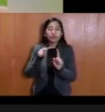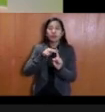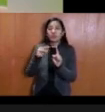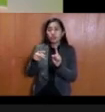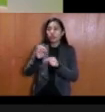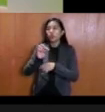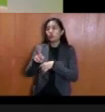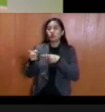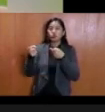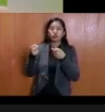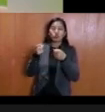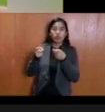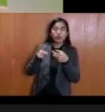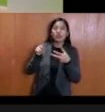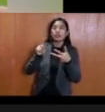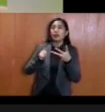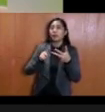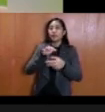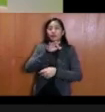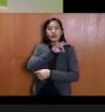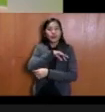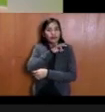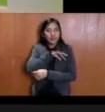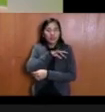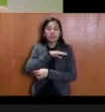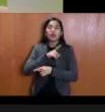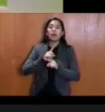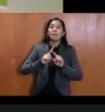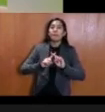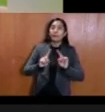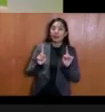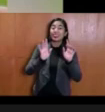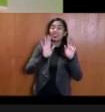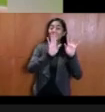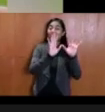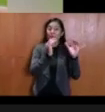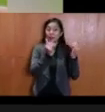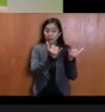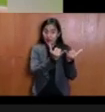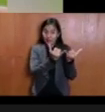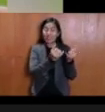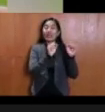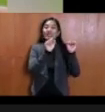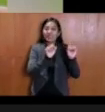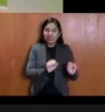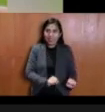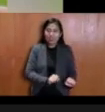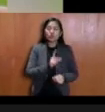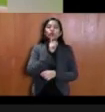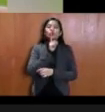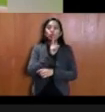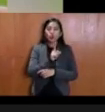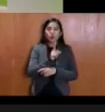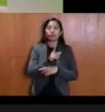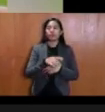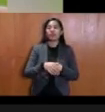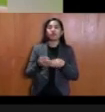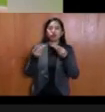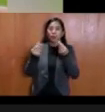perspective, incentives, for example. But the companies can actually bring solutions to